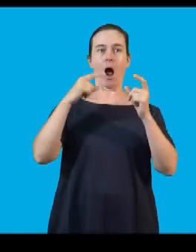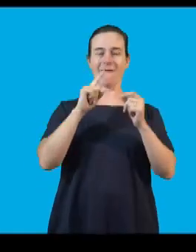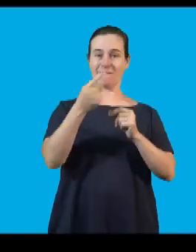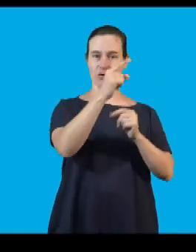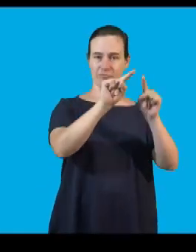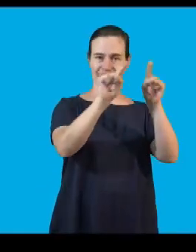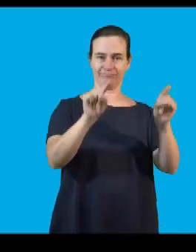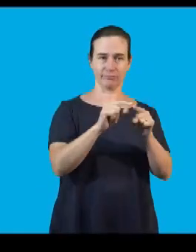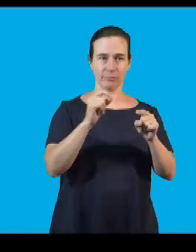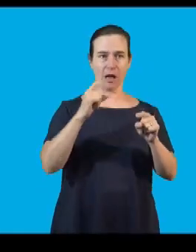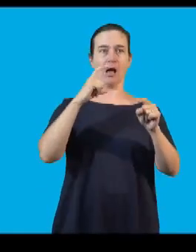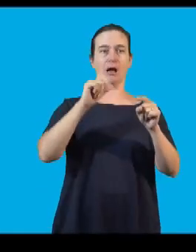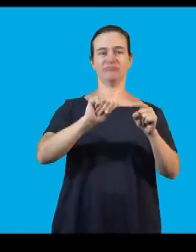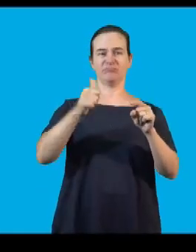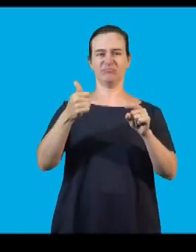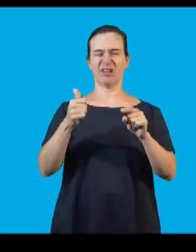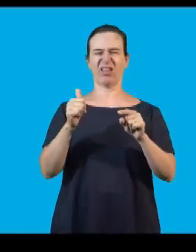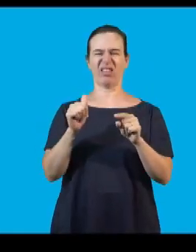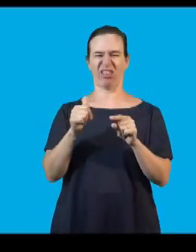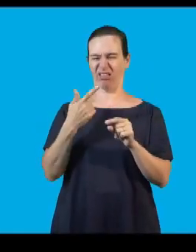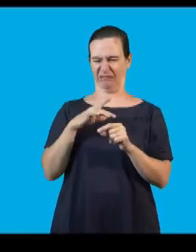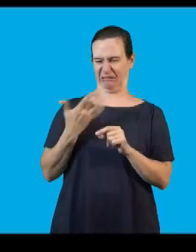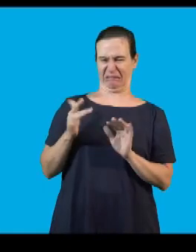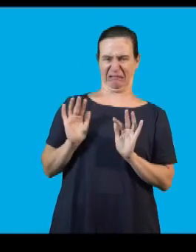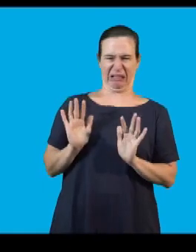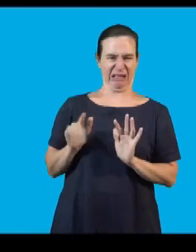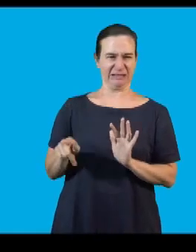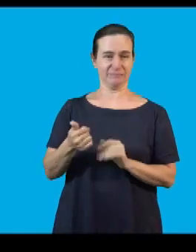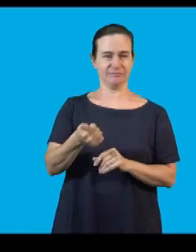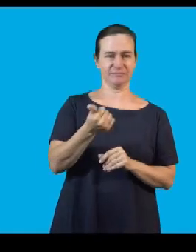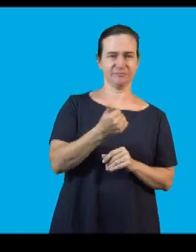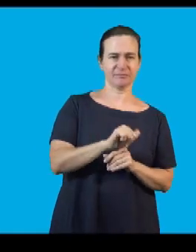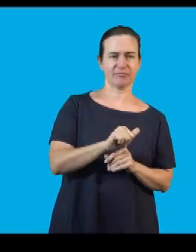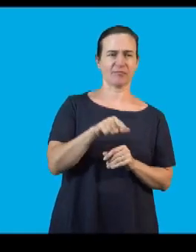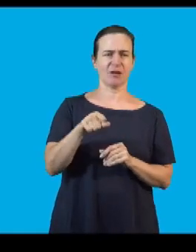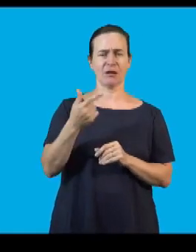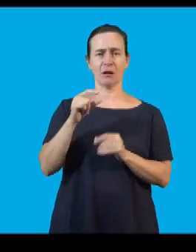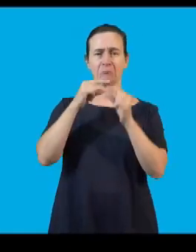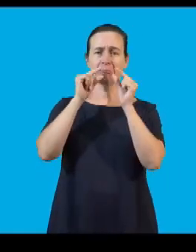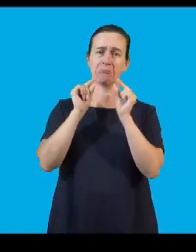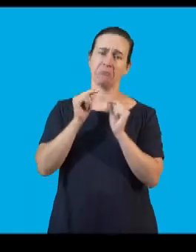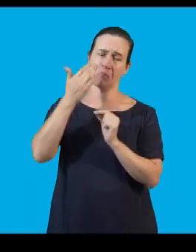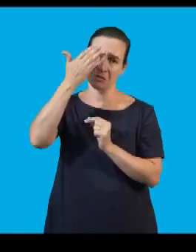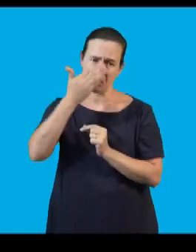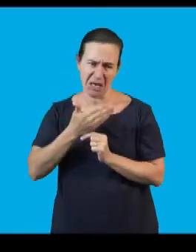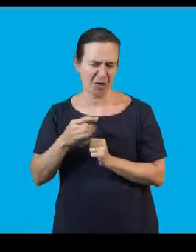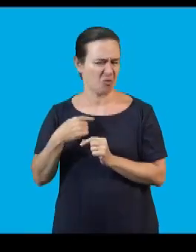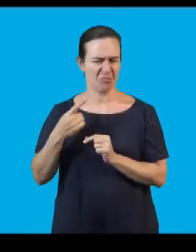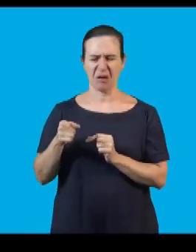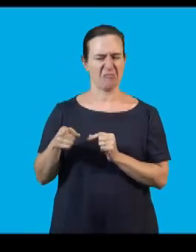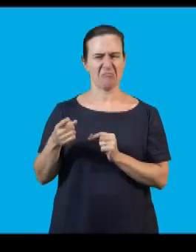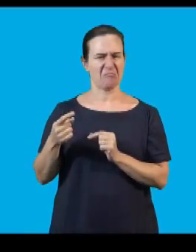indicate surprise or uncertainty, disgust or disappointment, all right? Sadness or disapproval. So look at the way